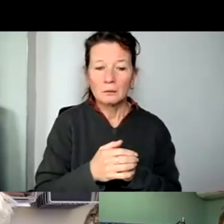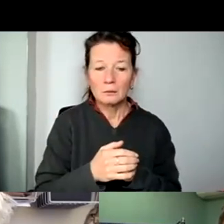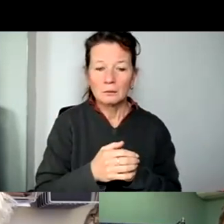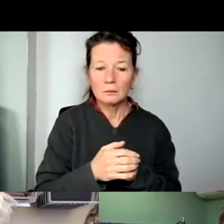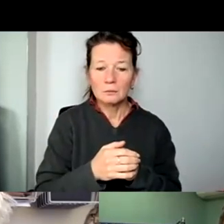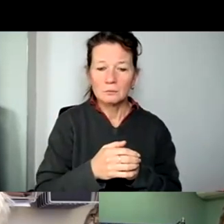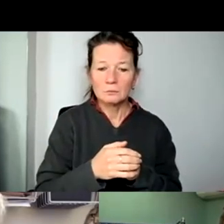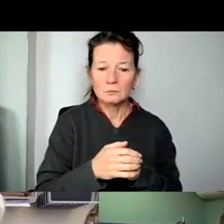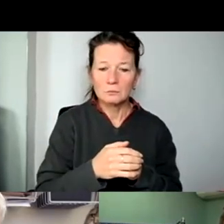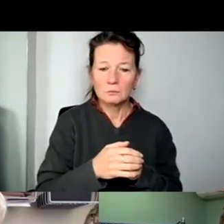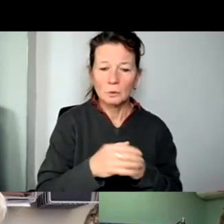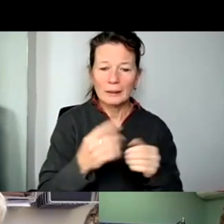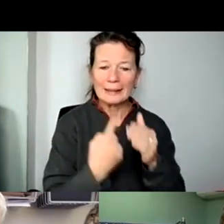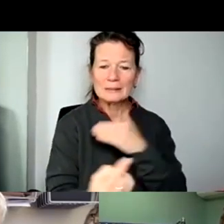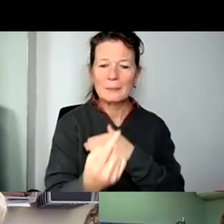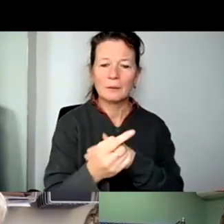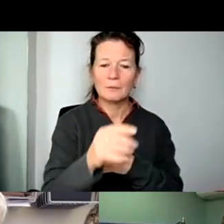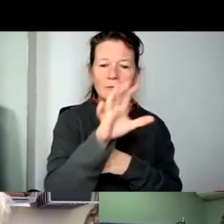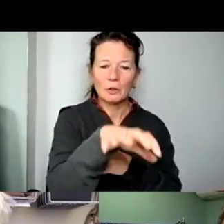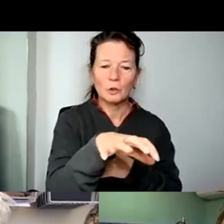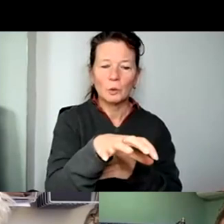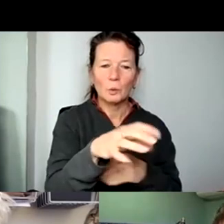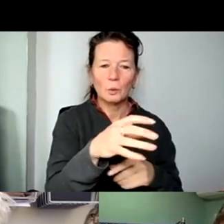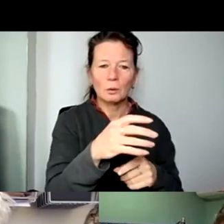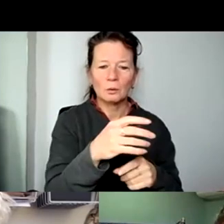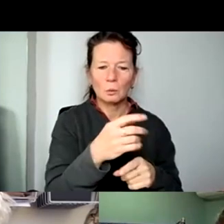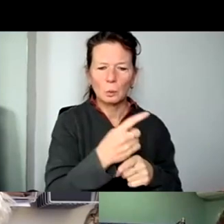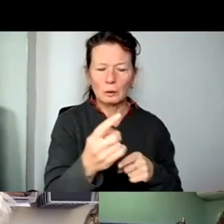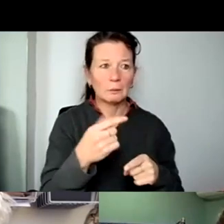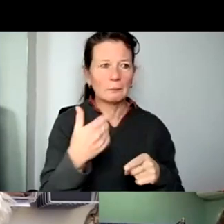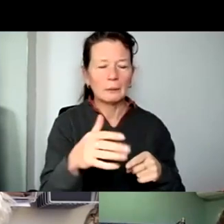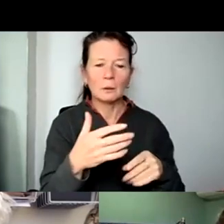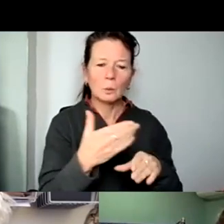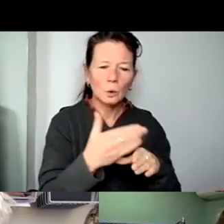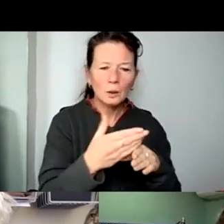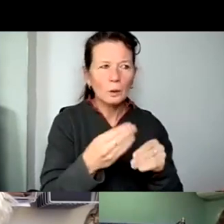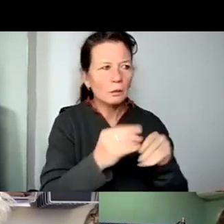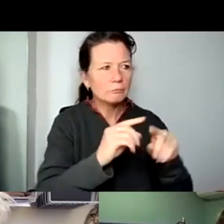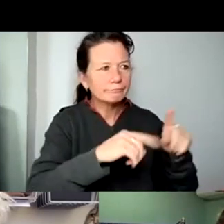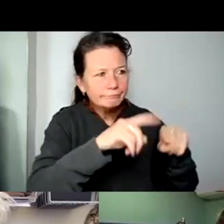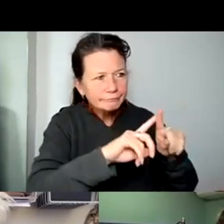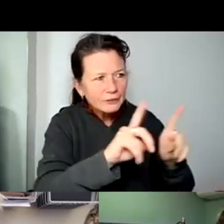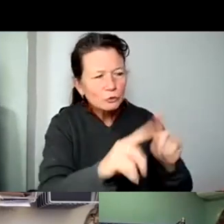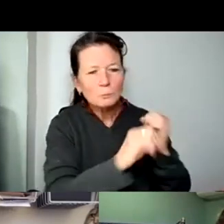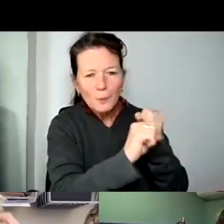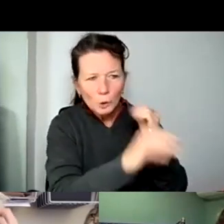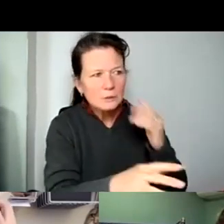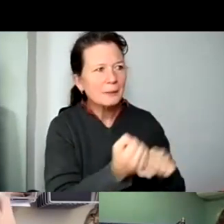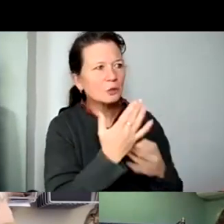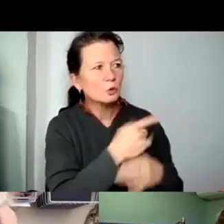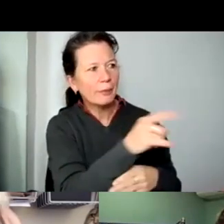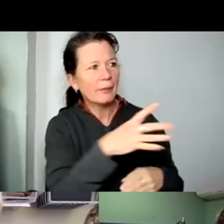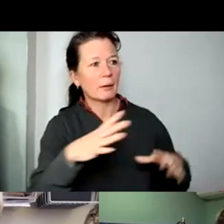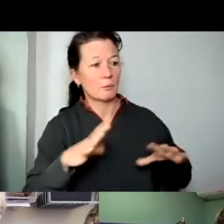promoters. Over the last 2 months, I've been running training sessions with 20 promoters to get them ready for Independent Venue Week,